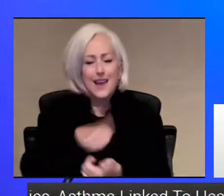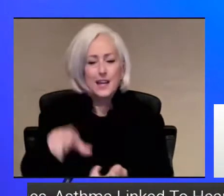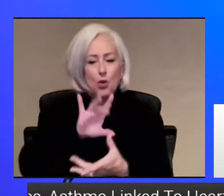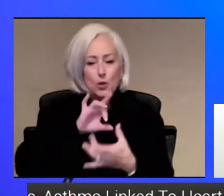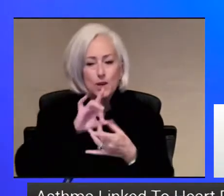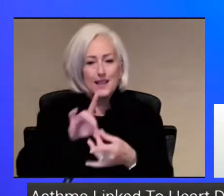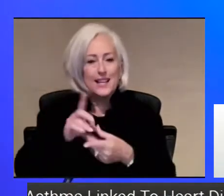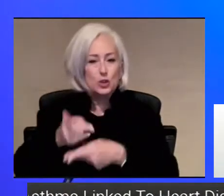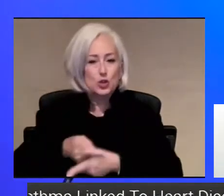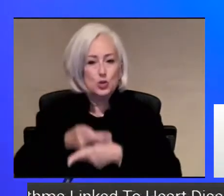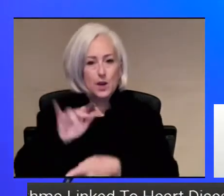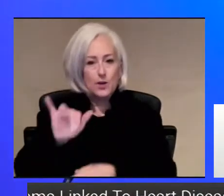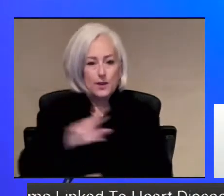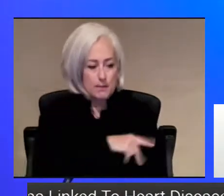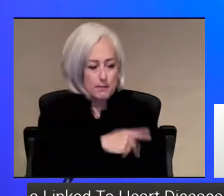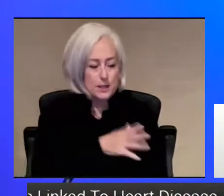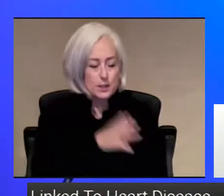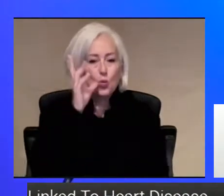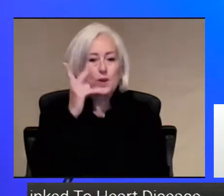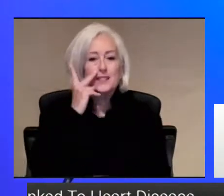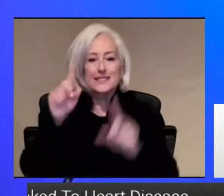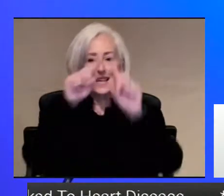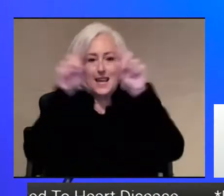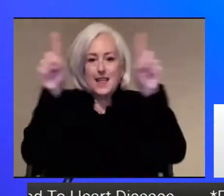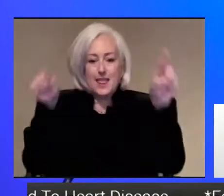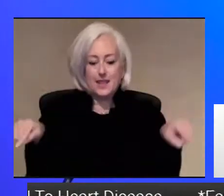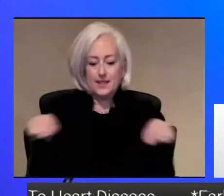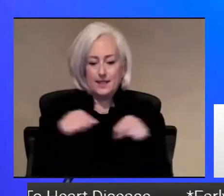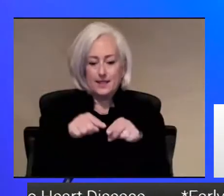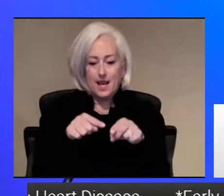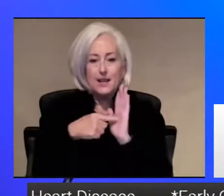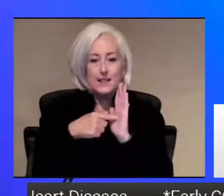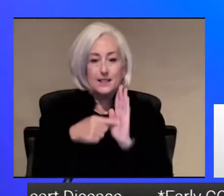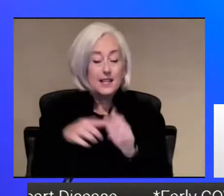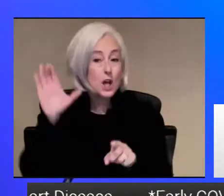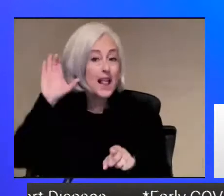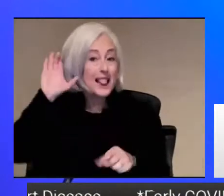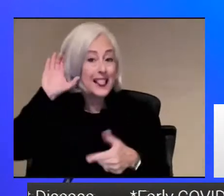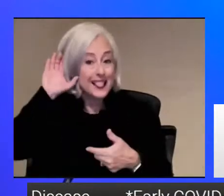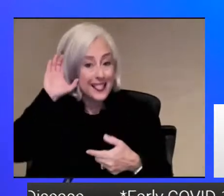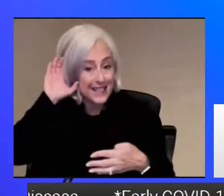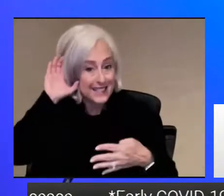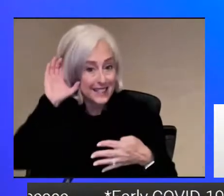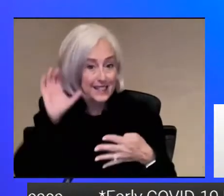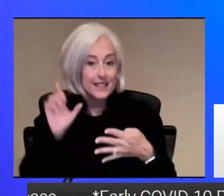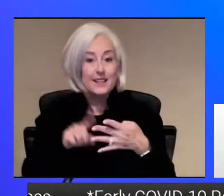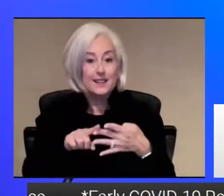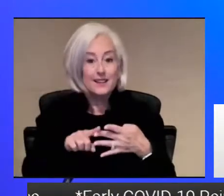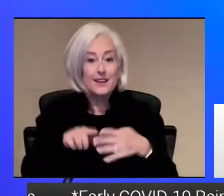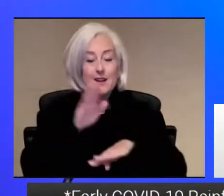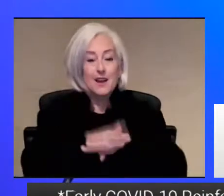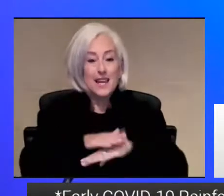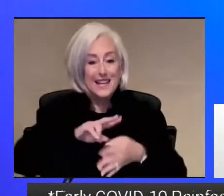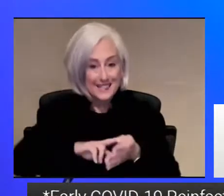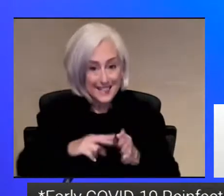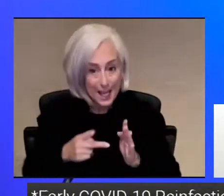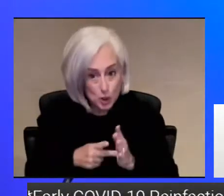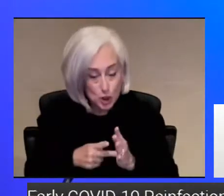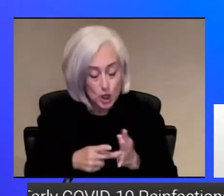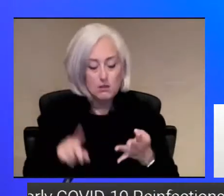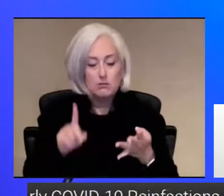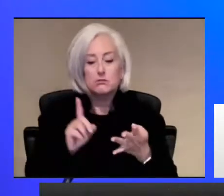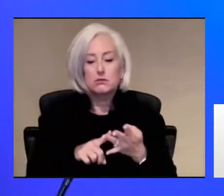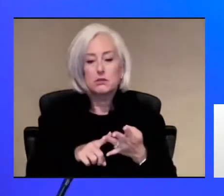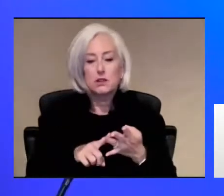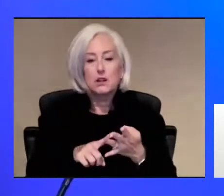see that sign, and it's basically saying that we're going to listen, we're going to be intentional, we are going to foster, and